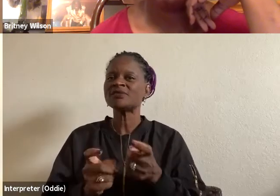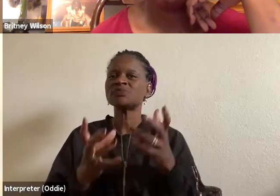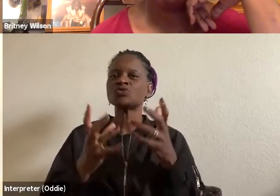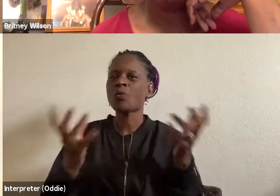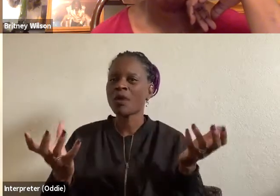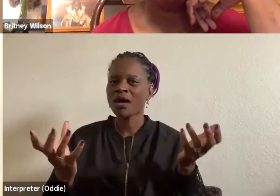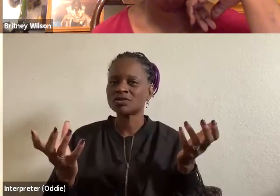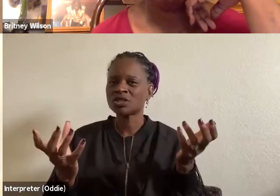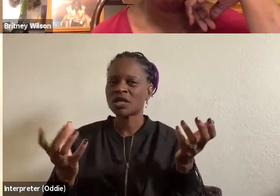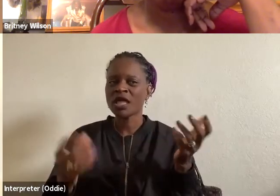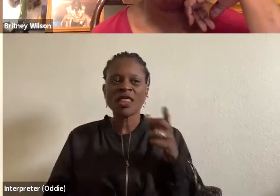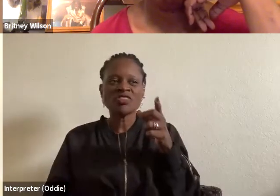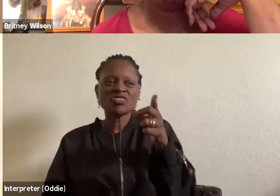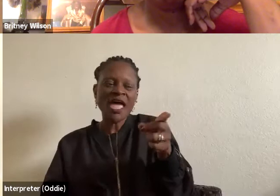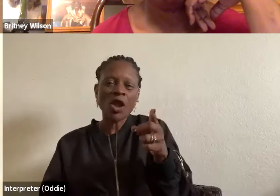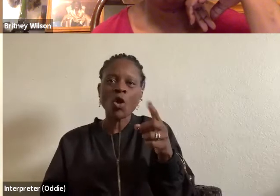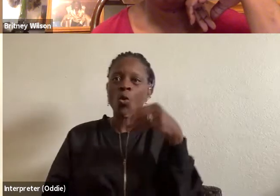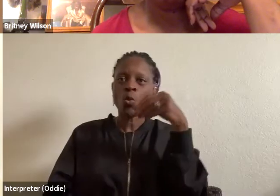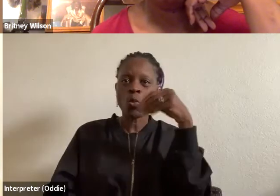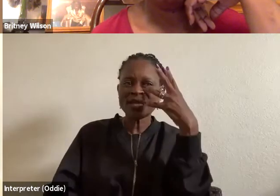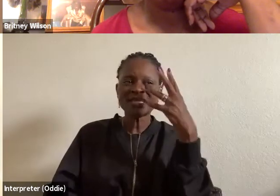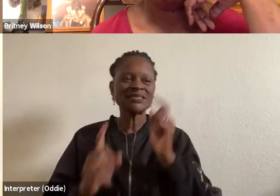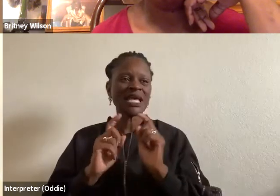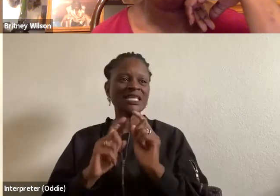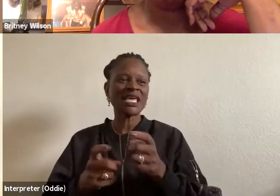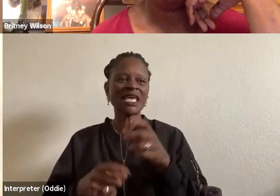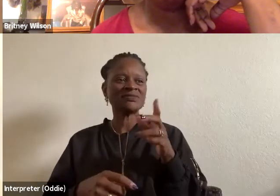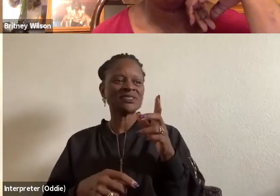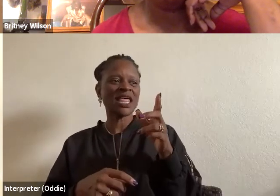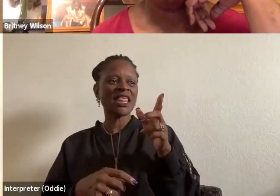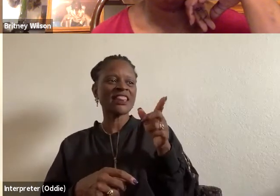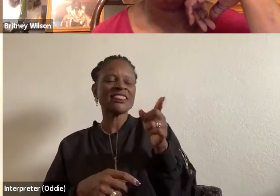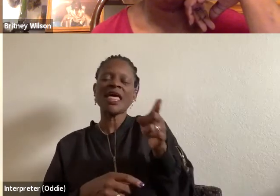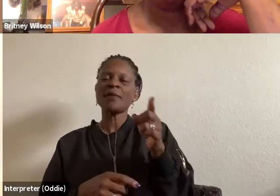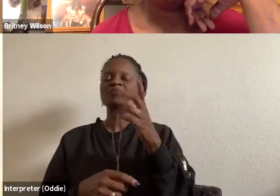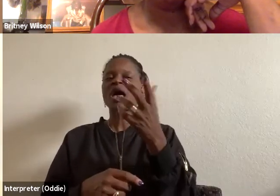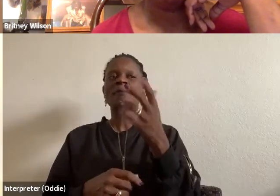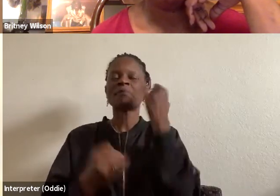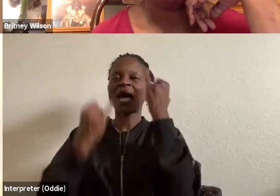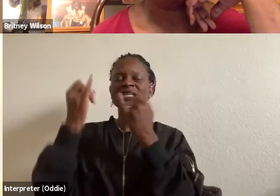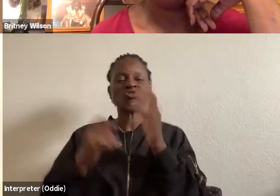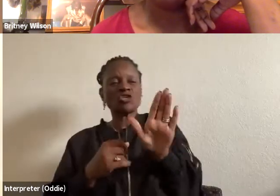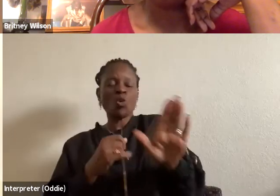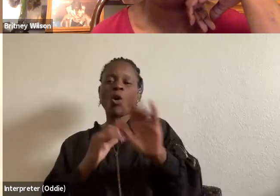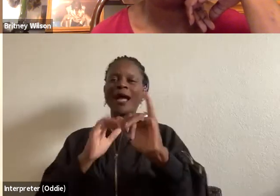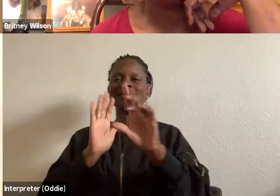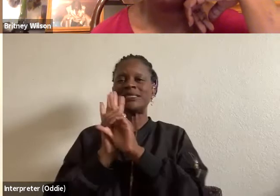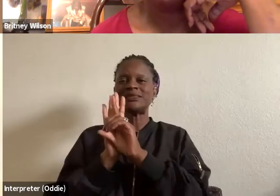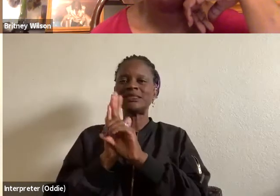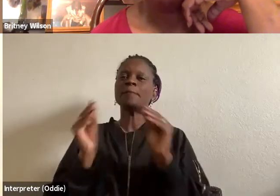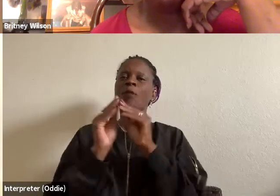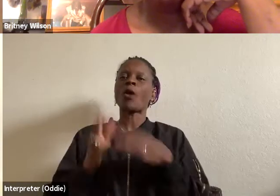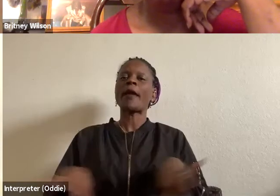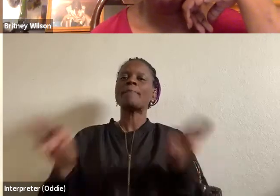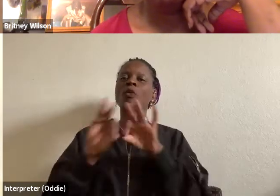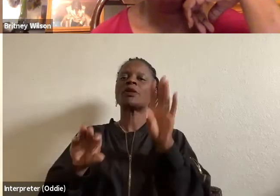whiteness is a badge that lets people know that your identity matters more than somebody else. And understanding how that white privilege,